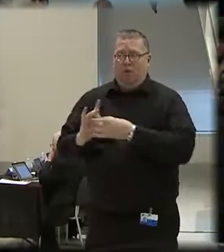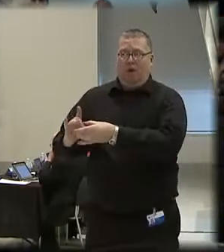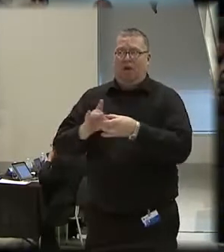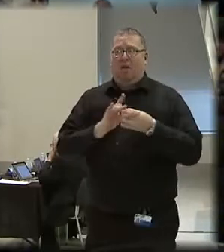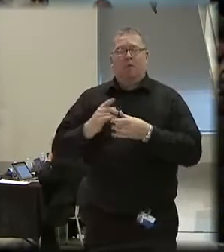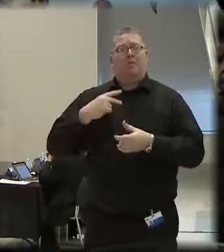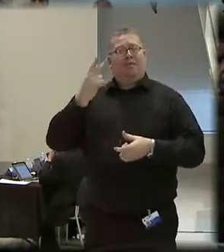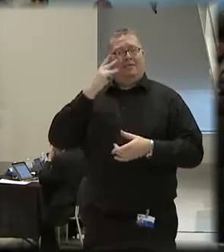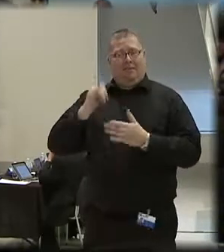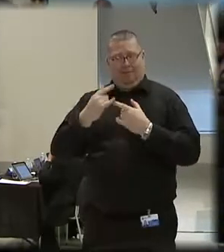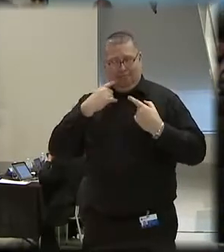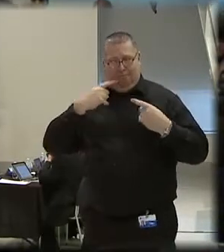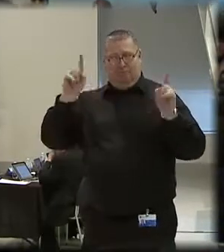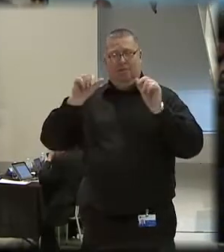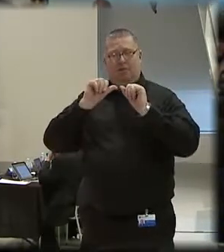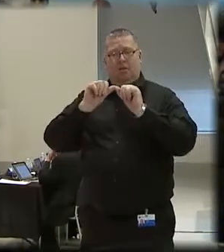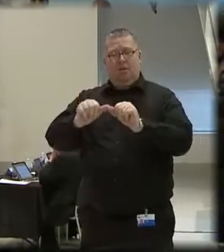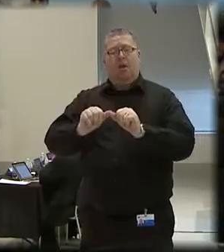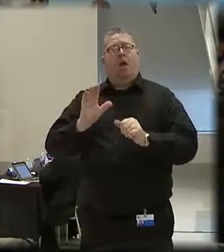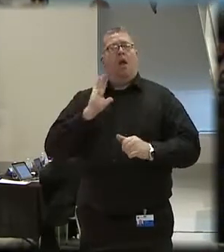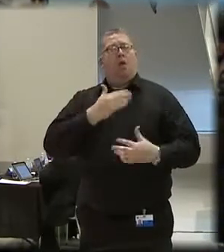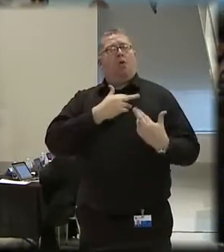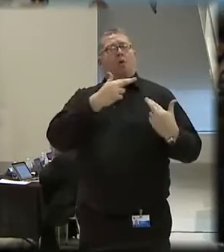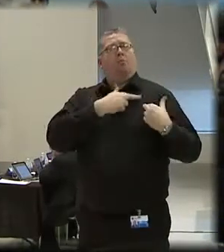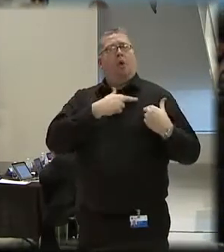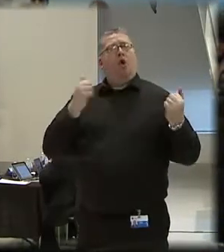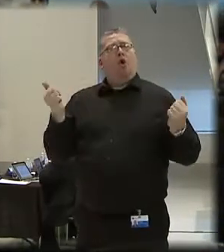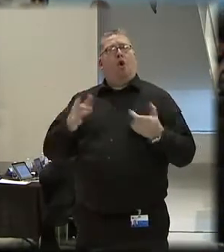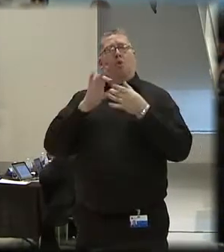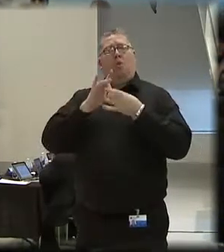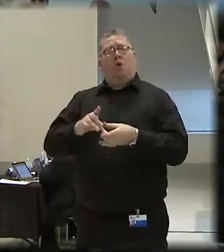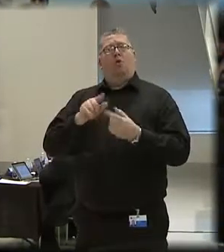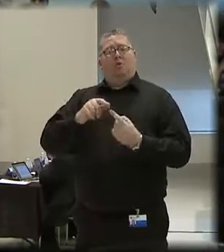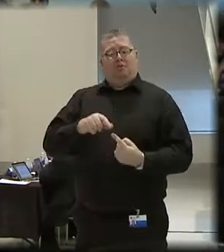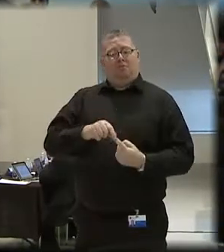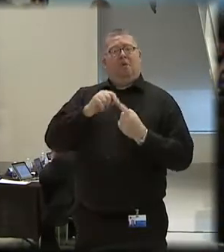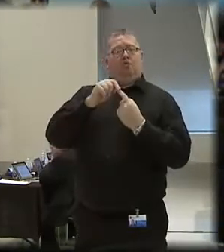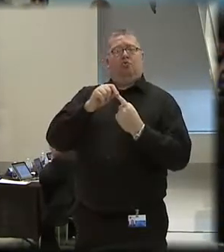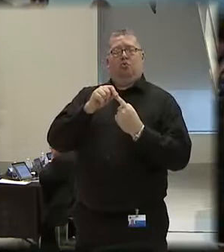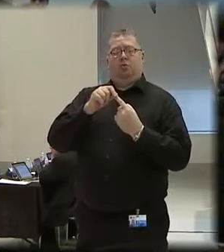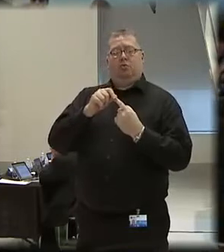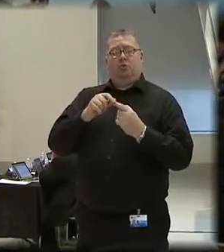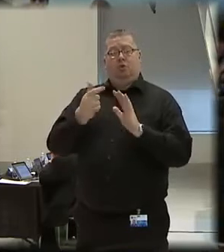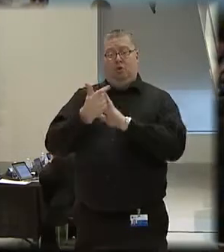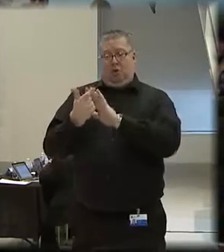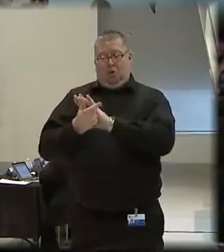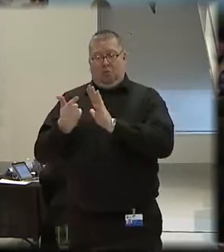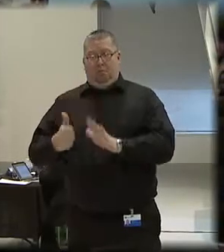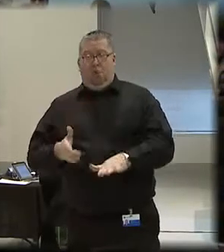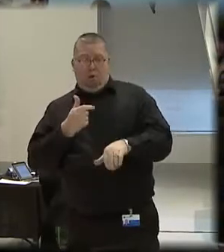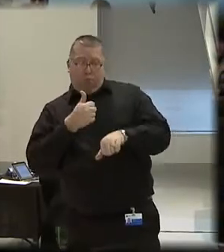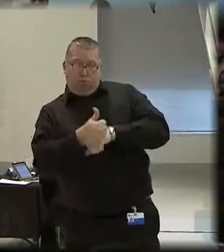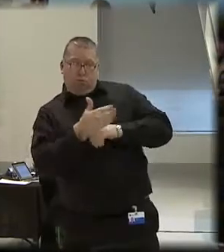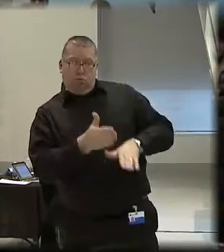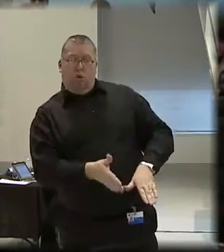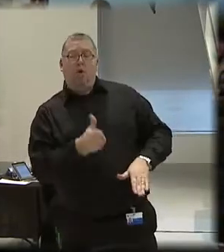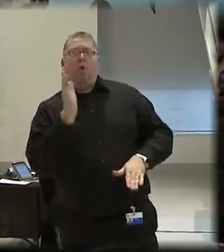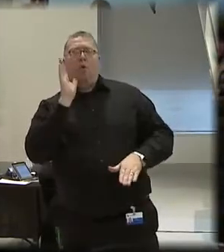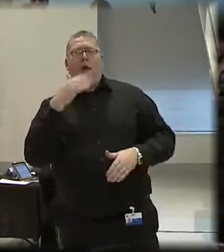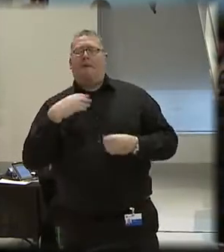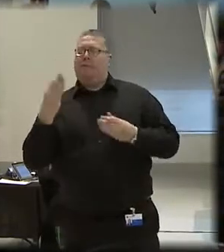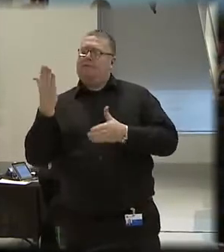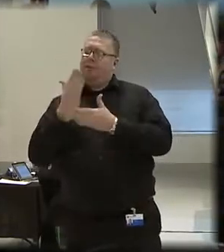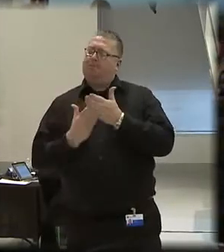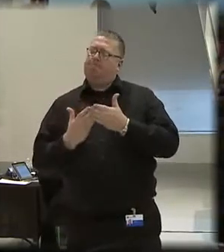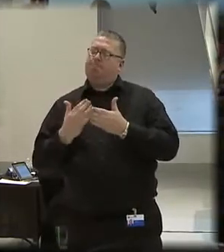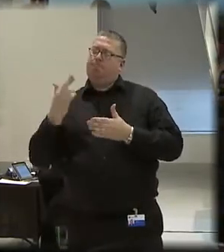community work. And so this call, in terms of special prosecutors, helps to create the type of incentive for us